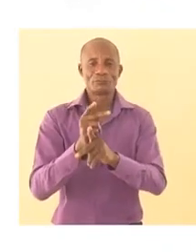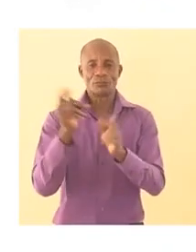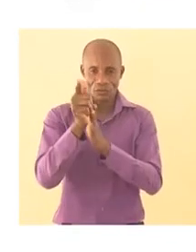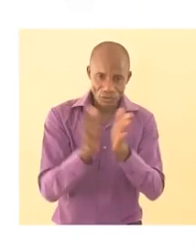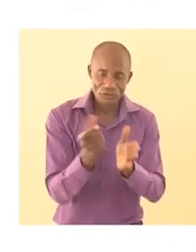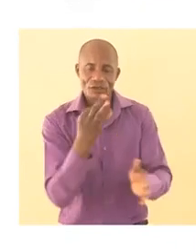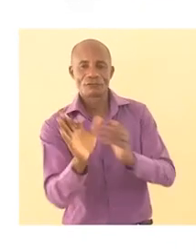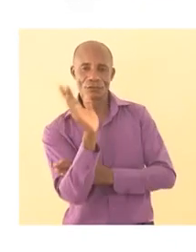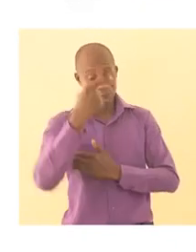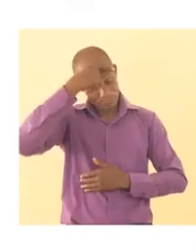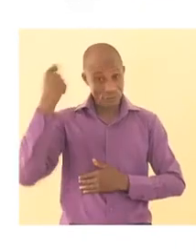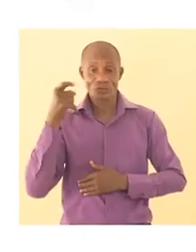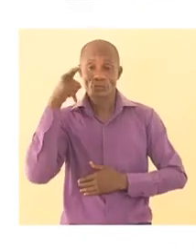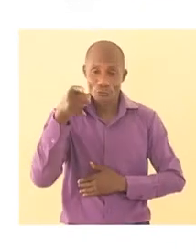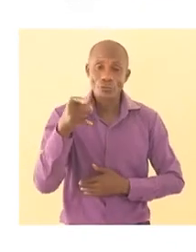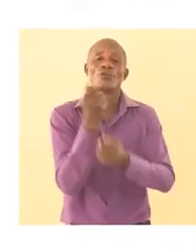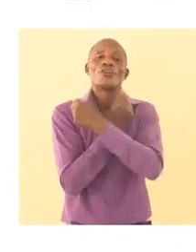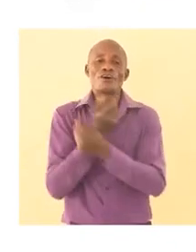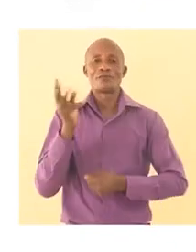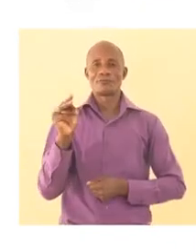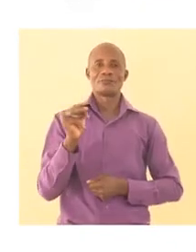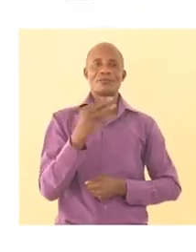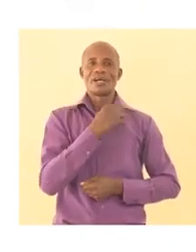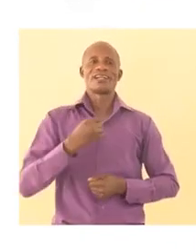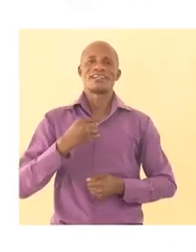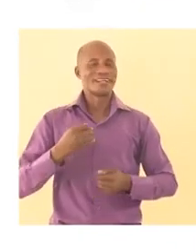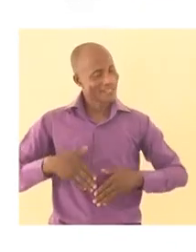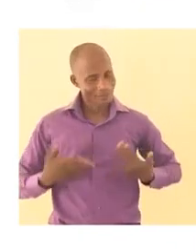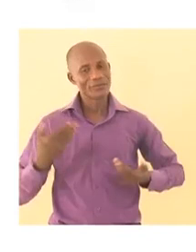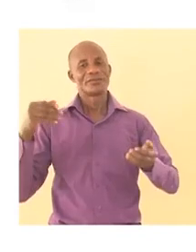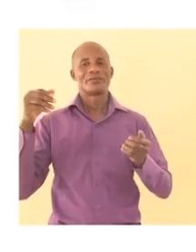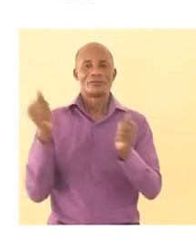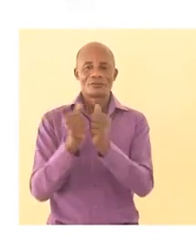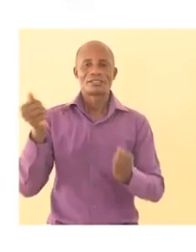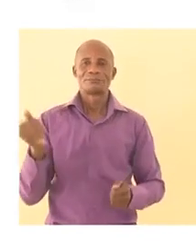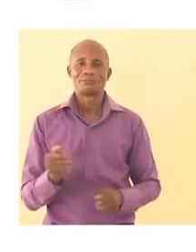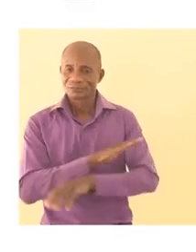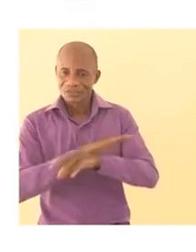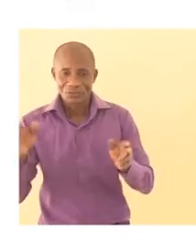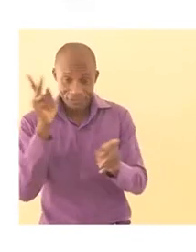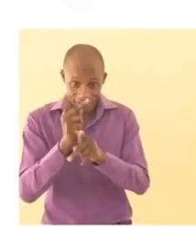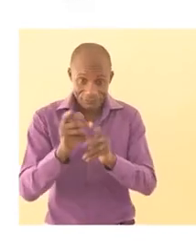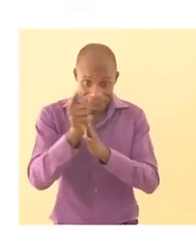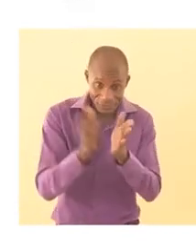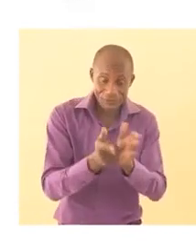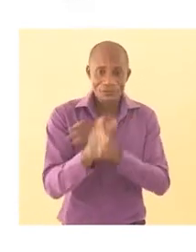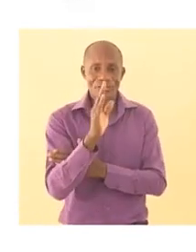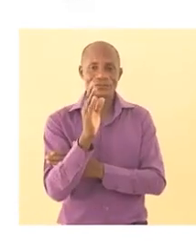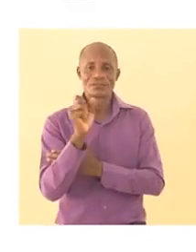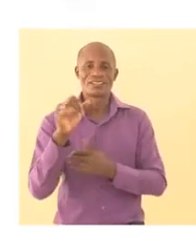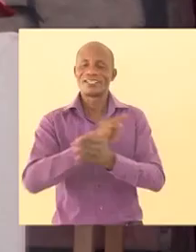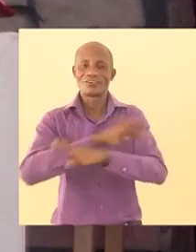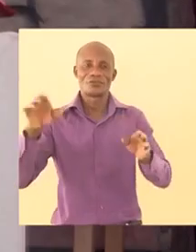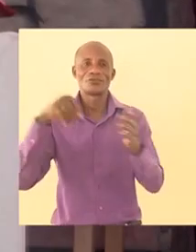God because you love him and are grateful to him. Take note of that. Don't keep the laws of God so that you may not go to